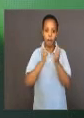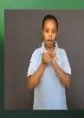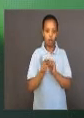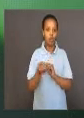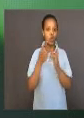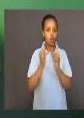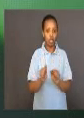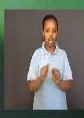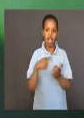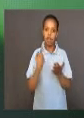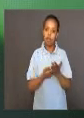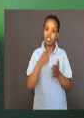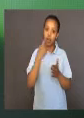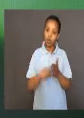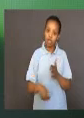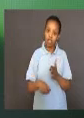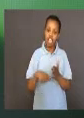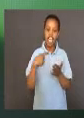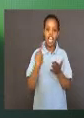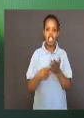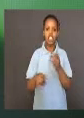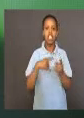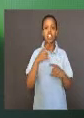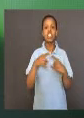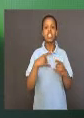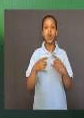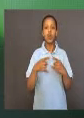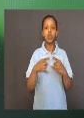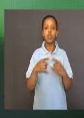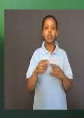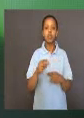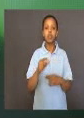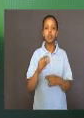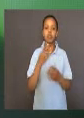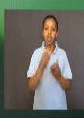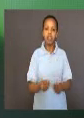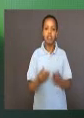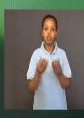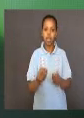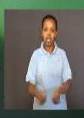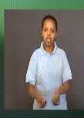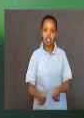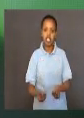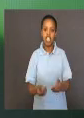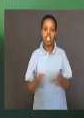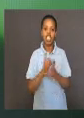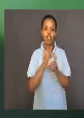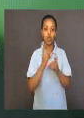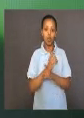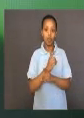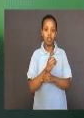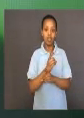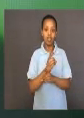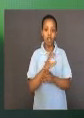As a result, the species are slightly altered from their original